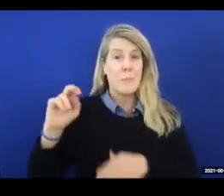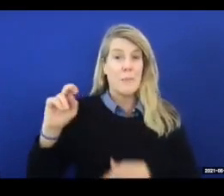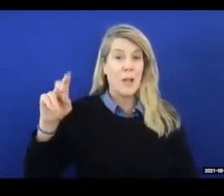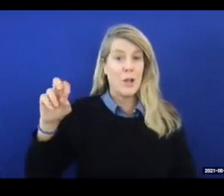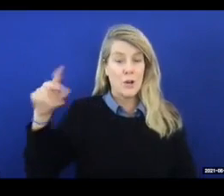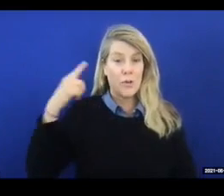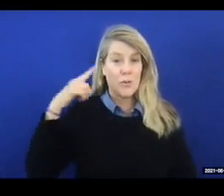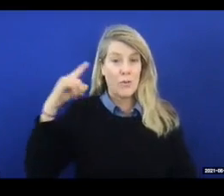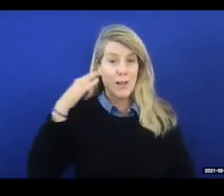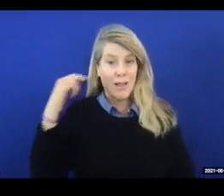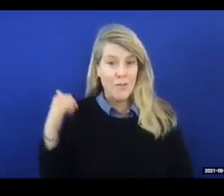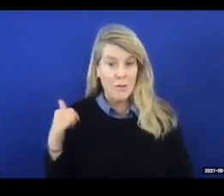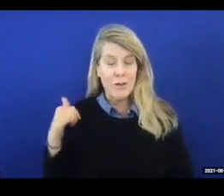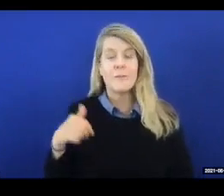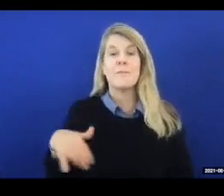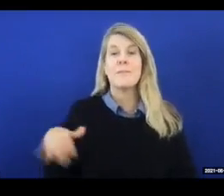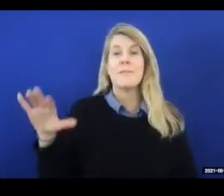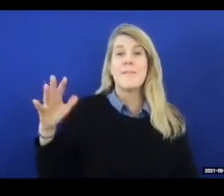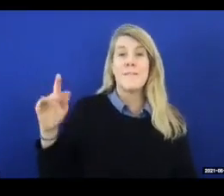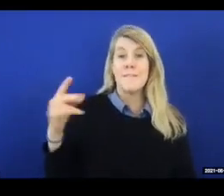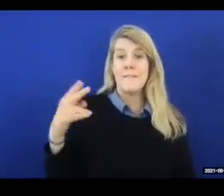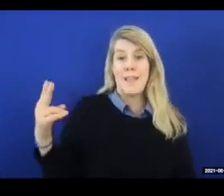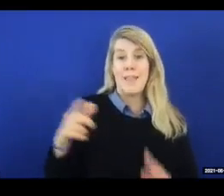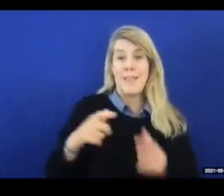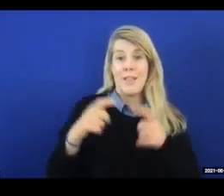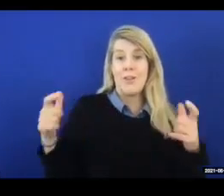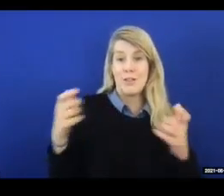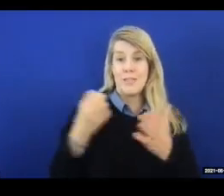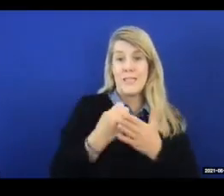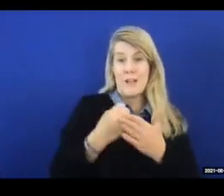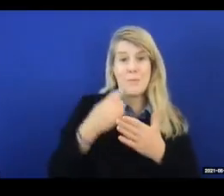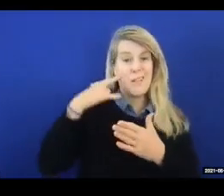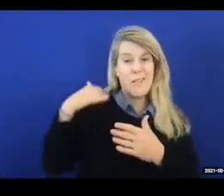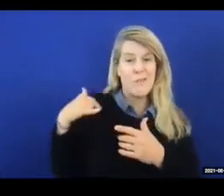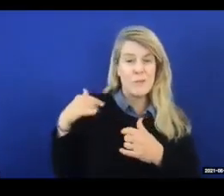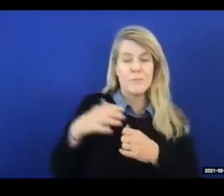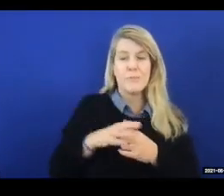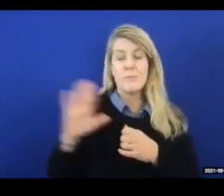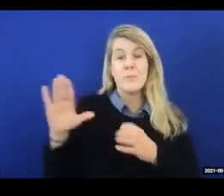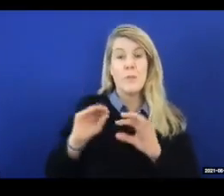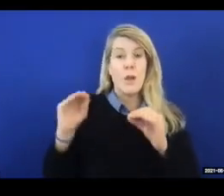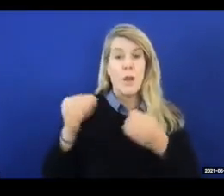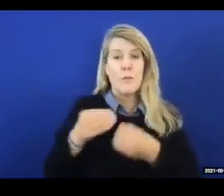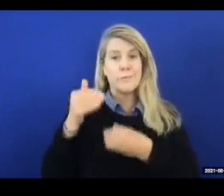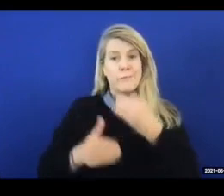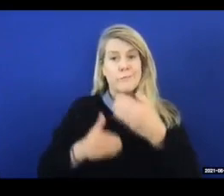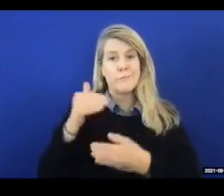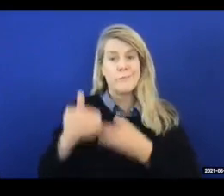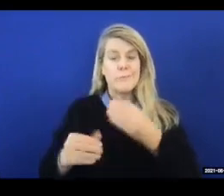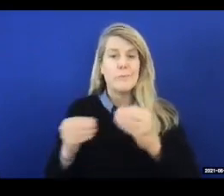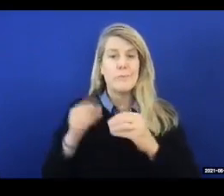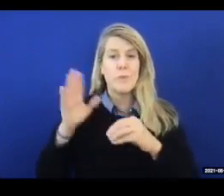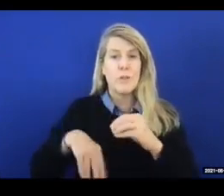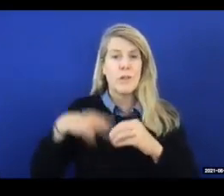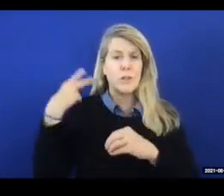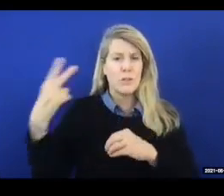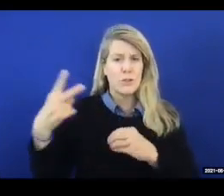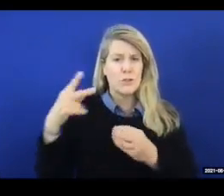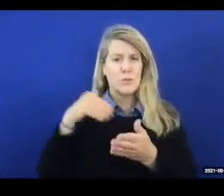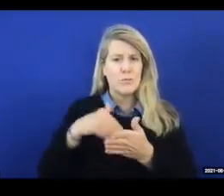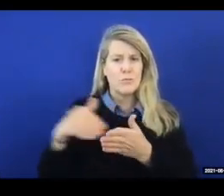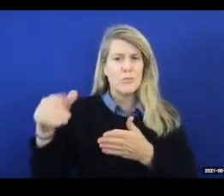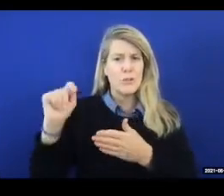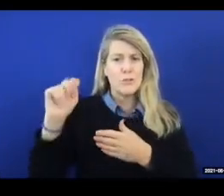California, the world's 5th largest economy. Her office processes more than $2 trillion